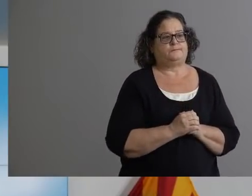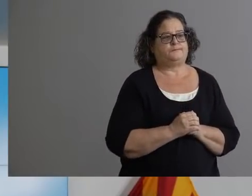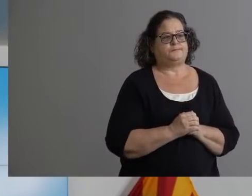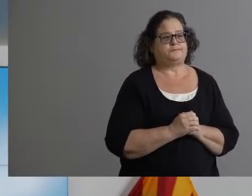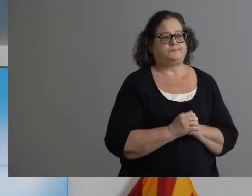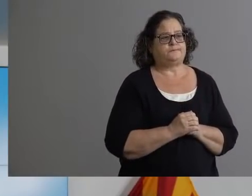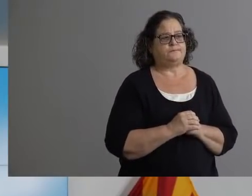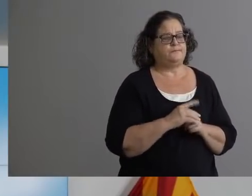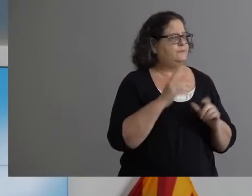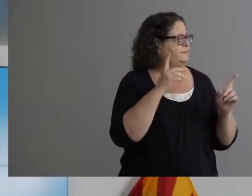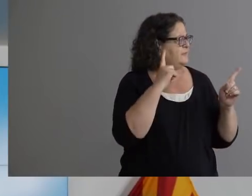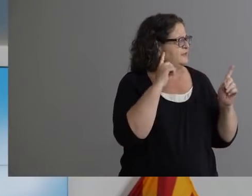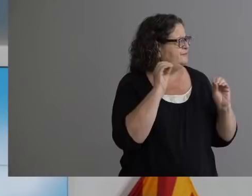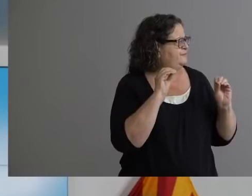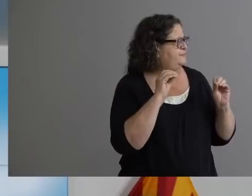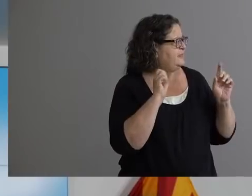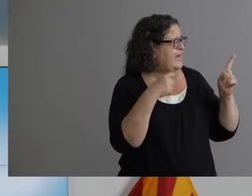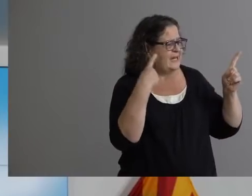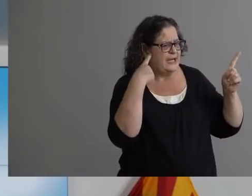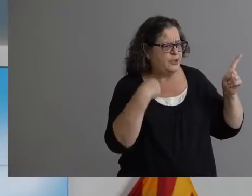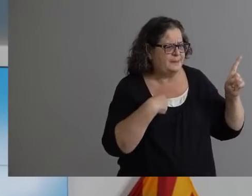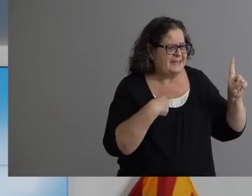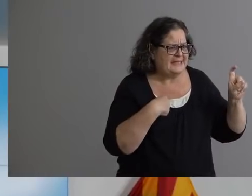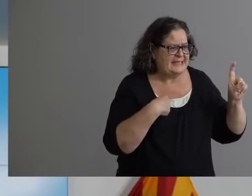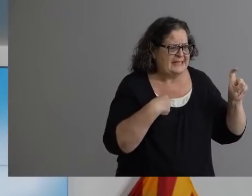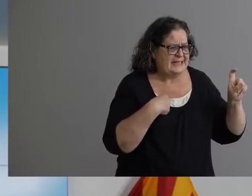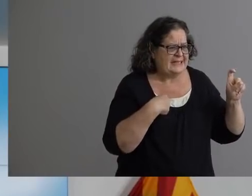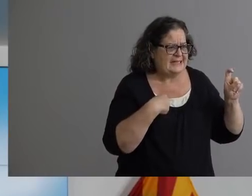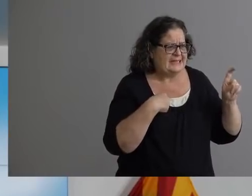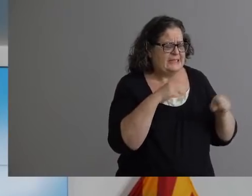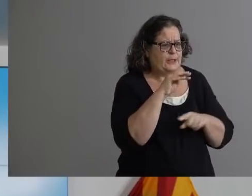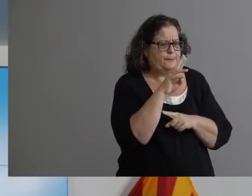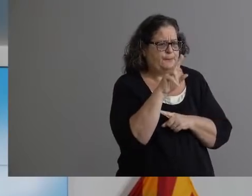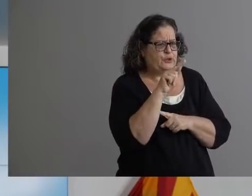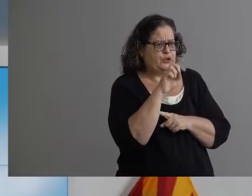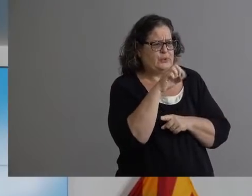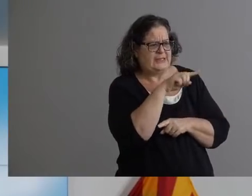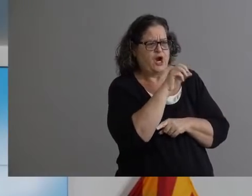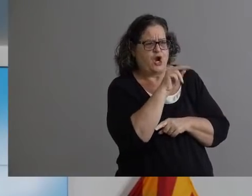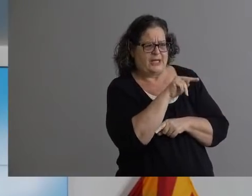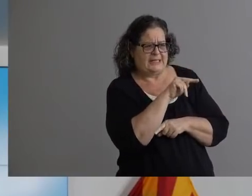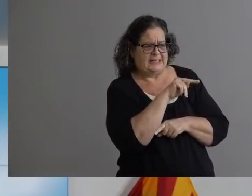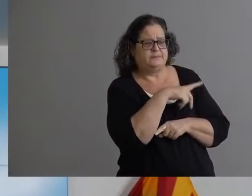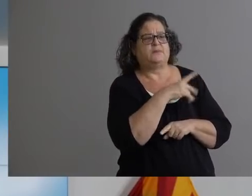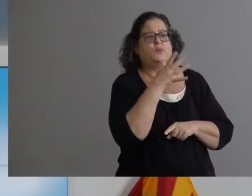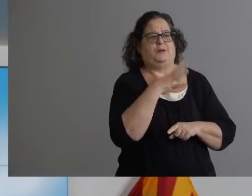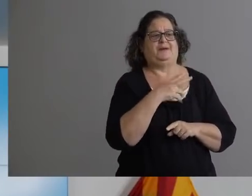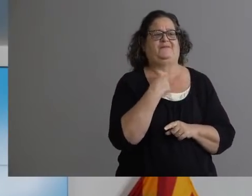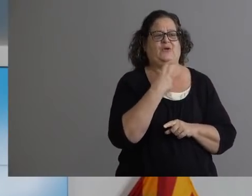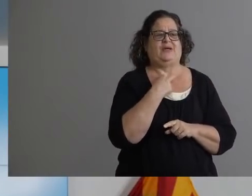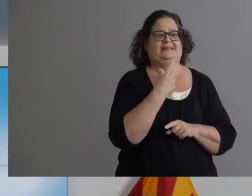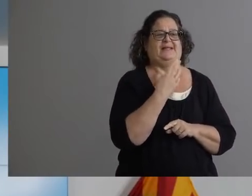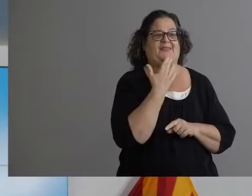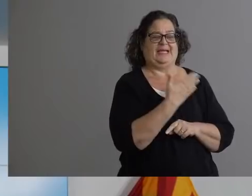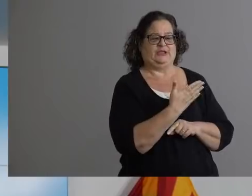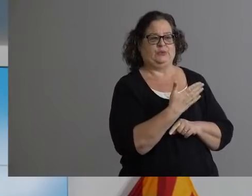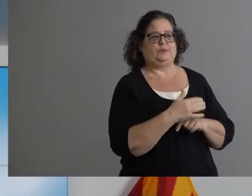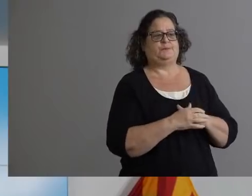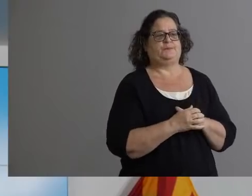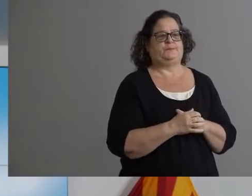Lorraine, can you hear us? You might need to unmute your mic there. There you go. Hi there, Governor. Thanks for taking my question. I have 2 for you